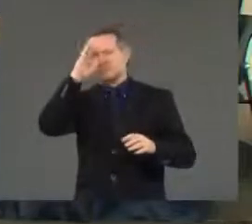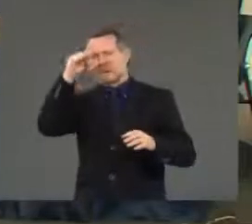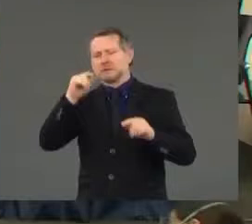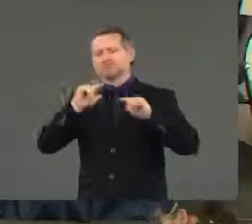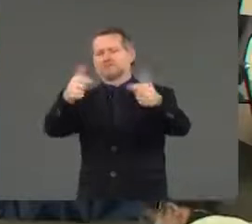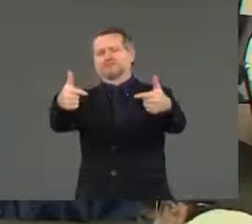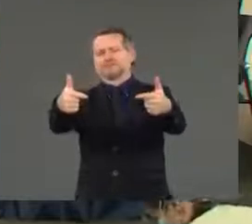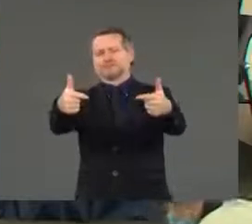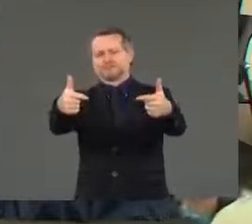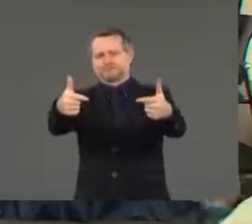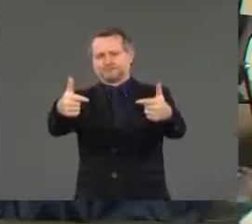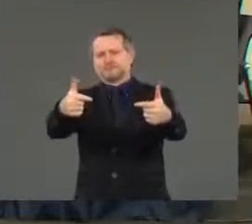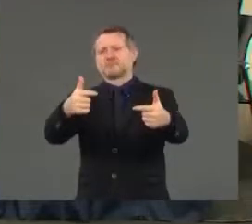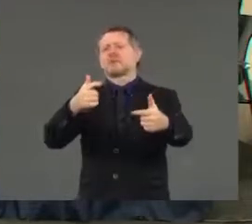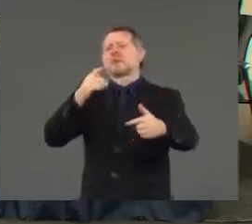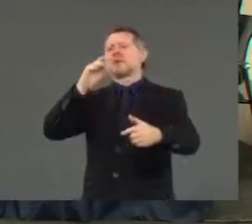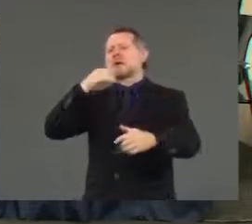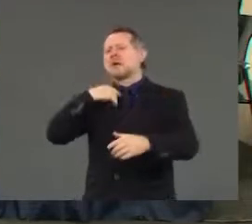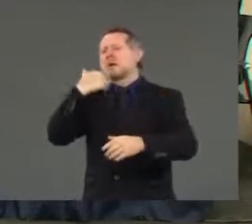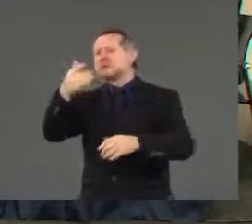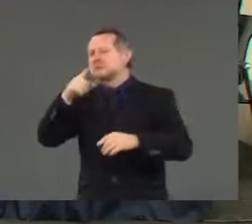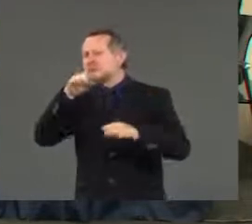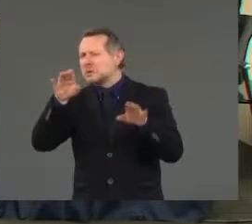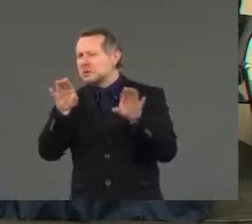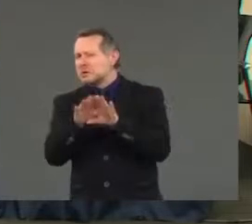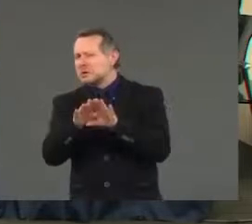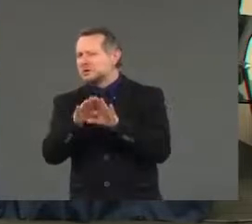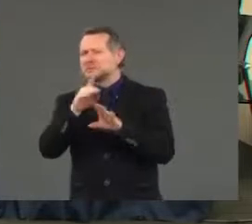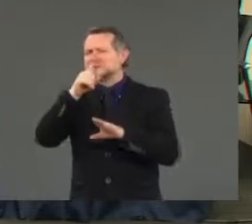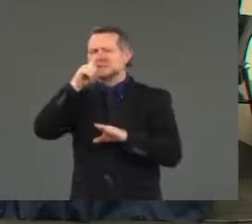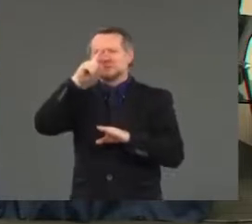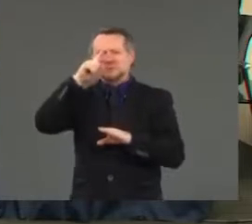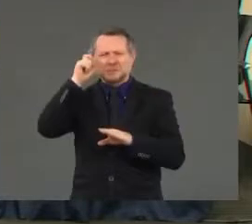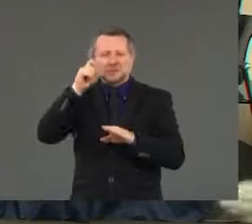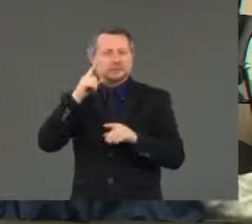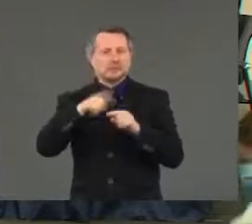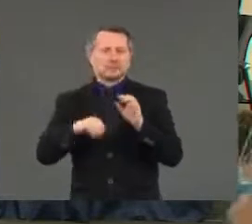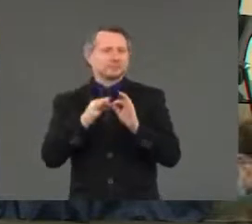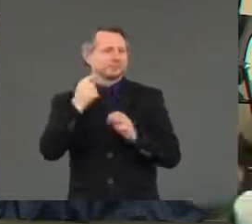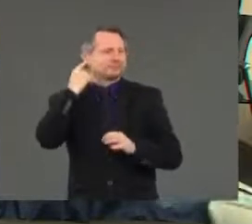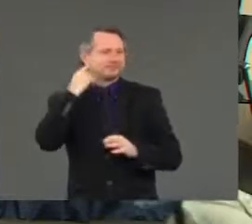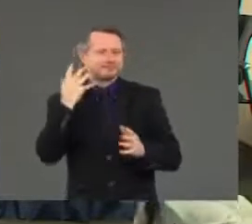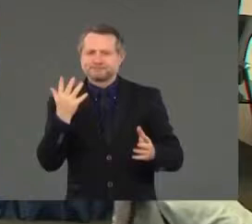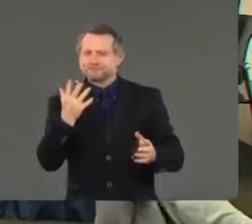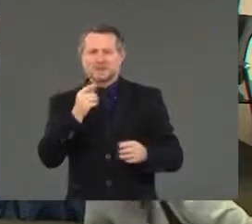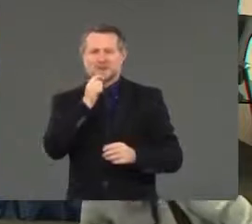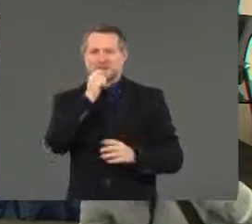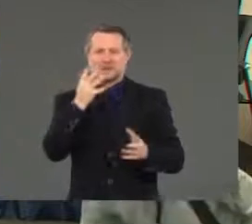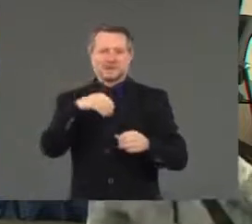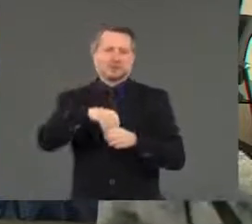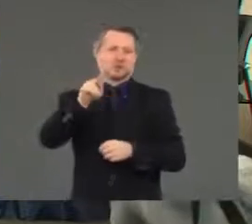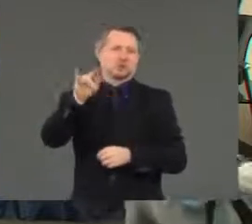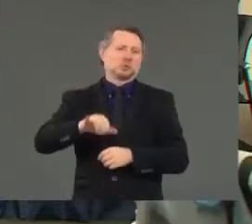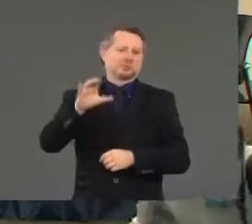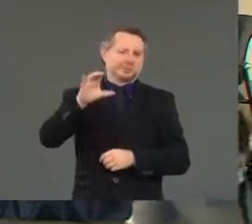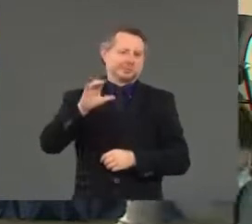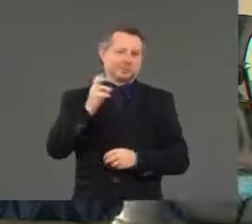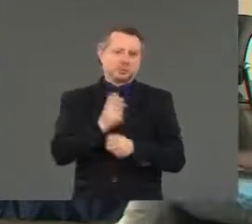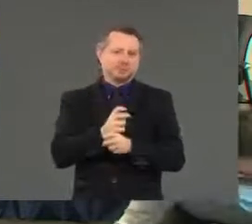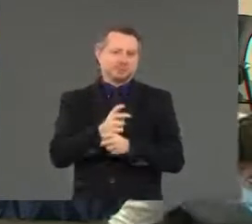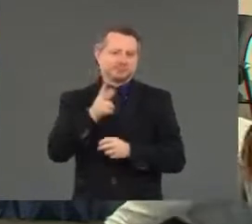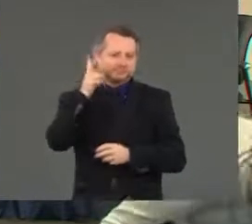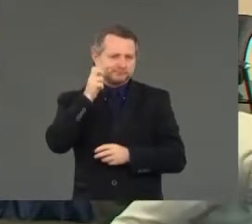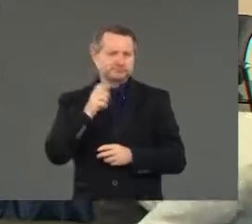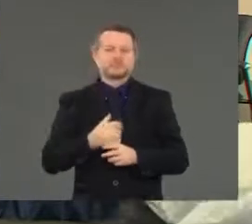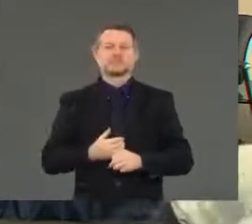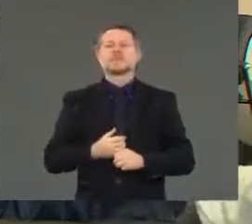reopen. In terms of day camps, is that a different standard, or are you going to have information about whether or not some of them can go forward and open? I know that we're fast approaching